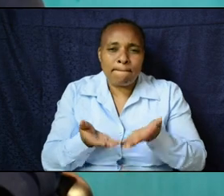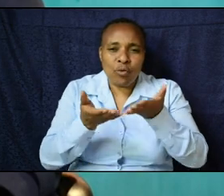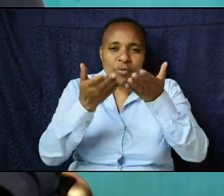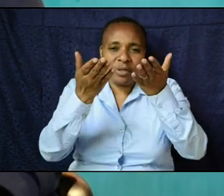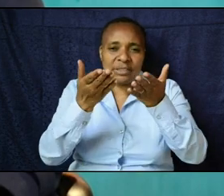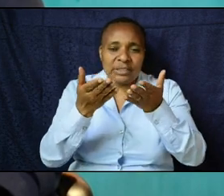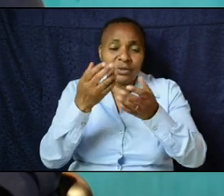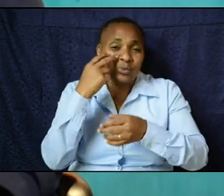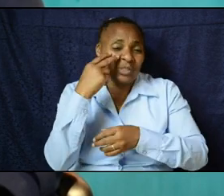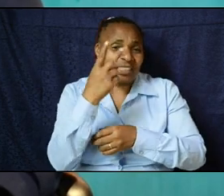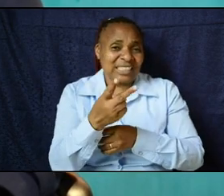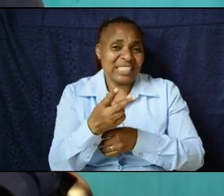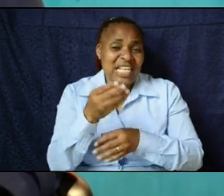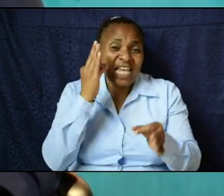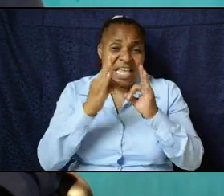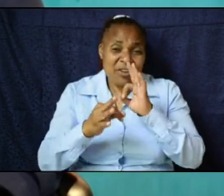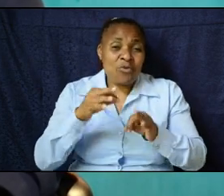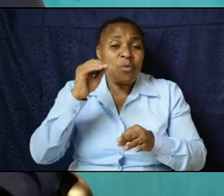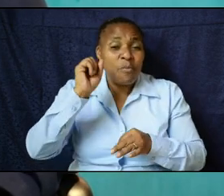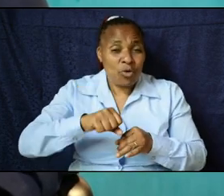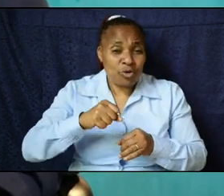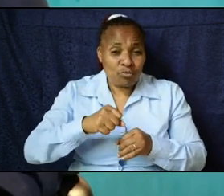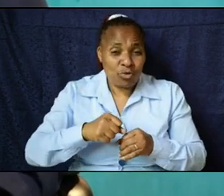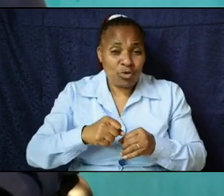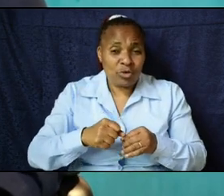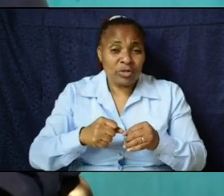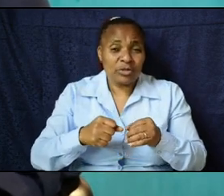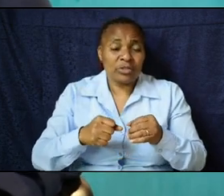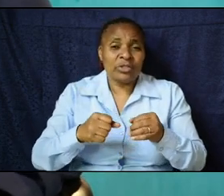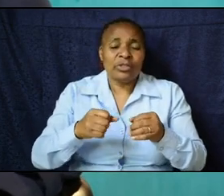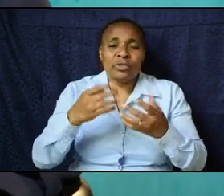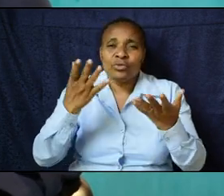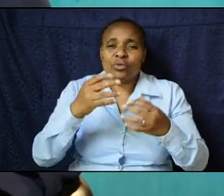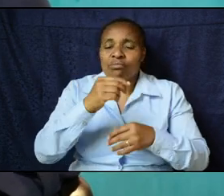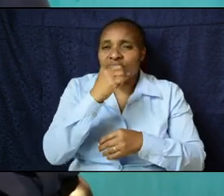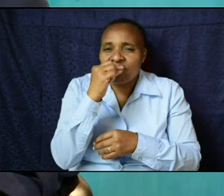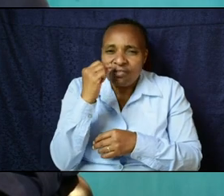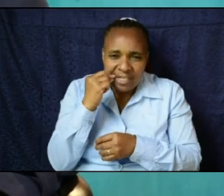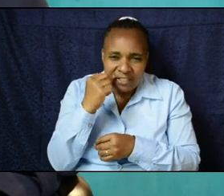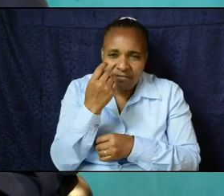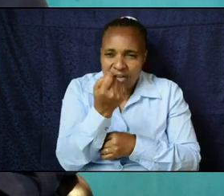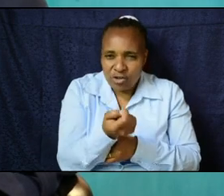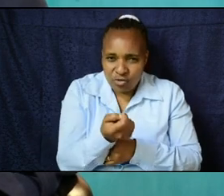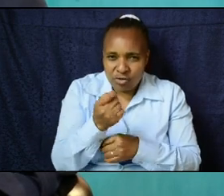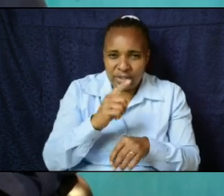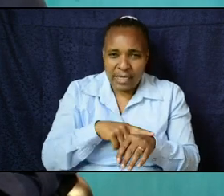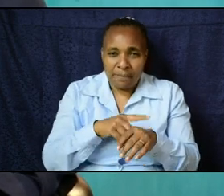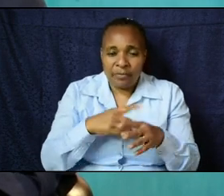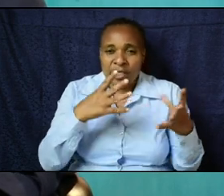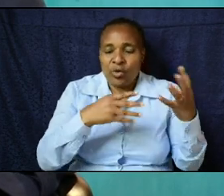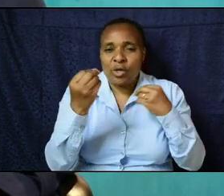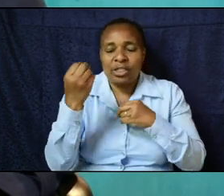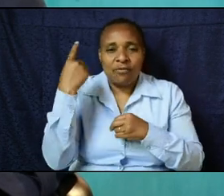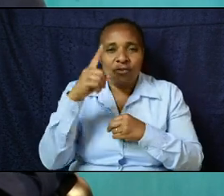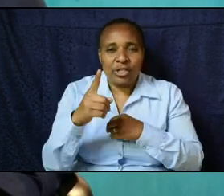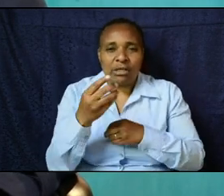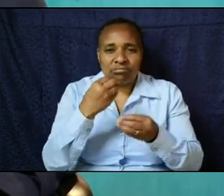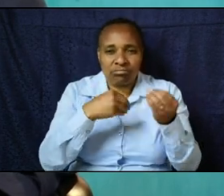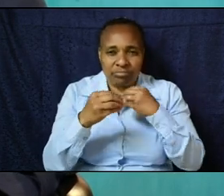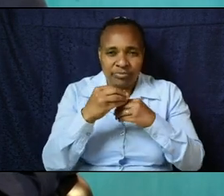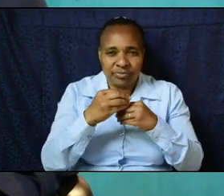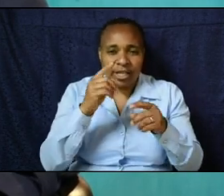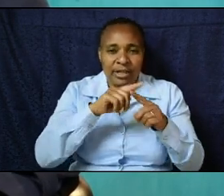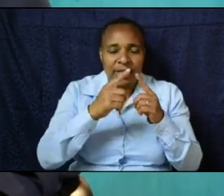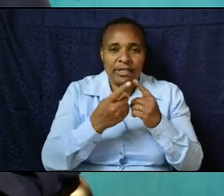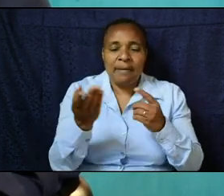that, if we are to fast forward a little bit, that when they went for the feast, you know,